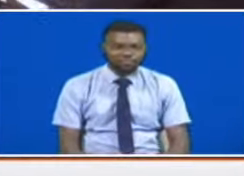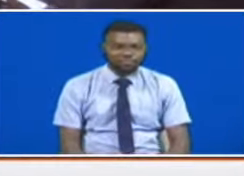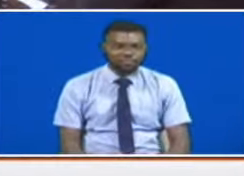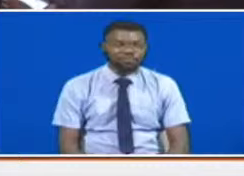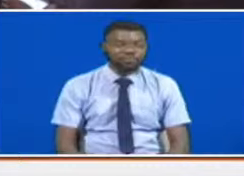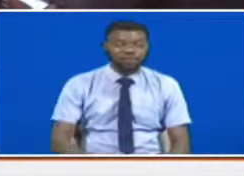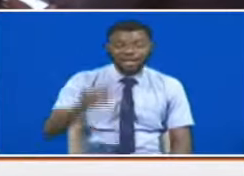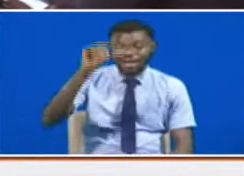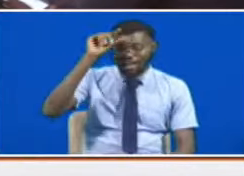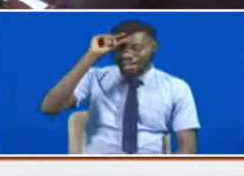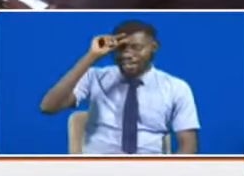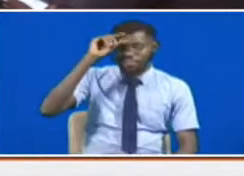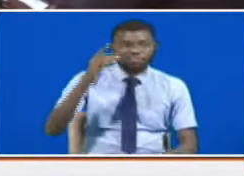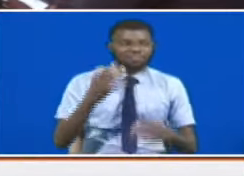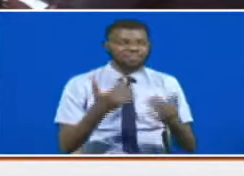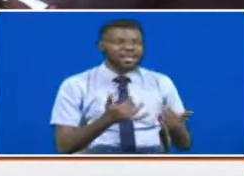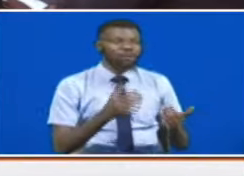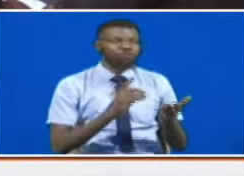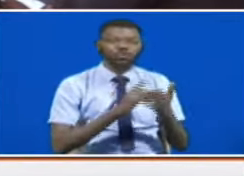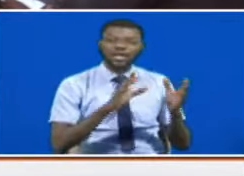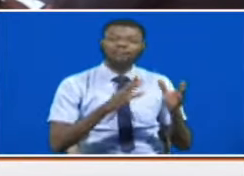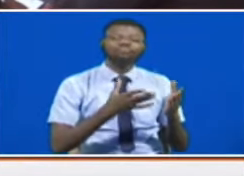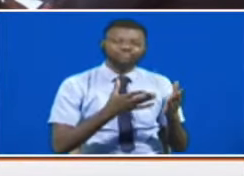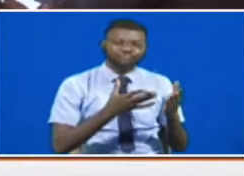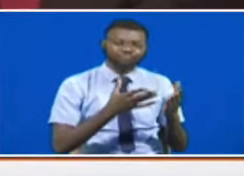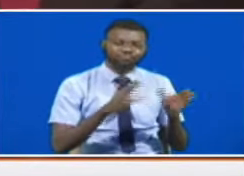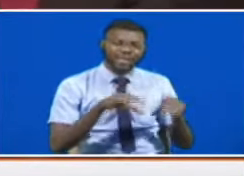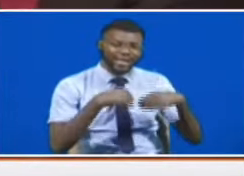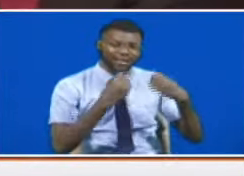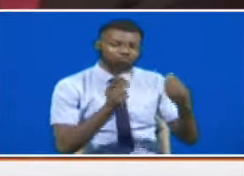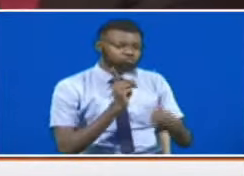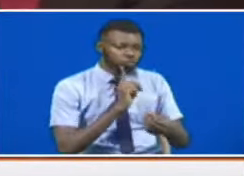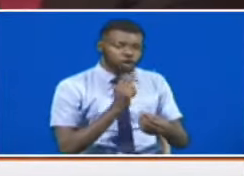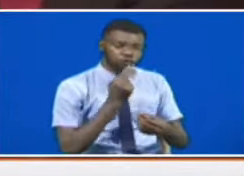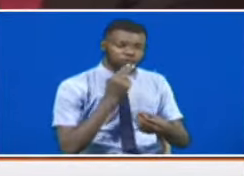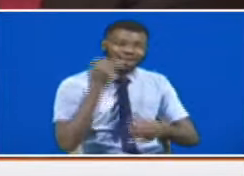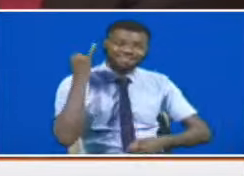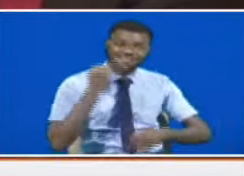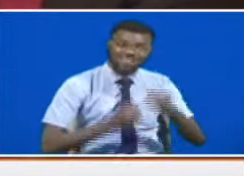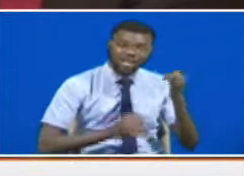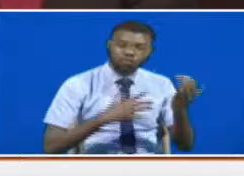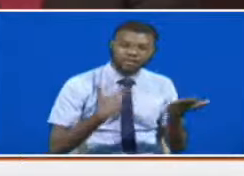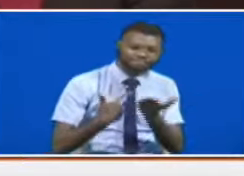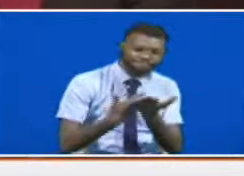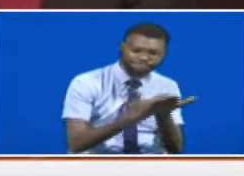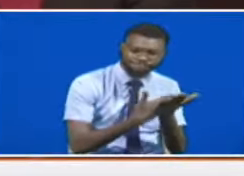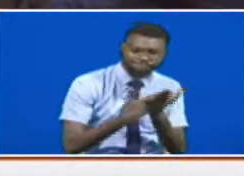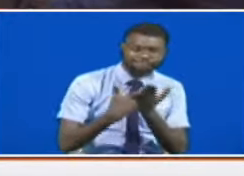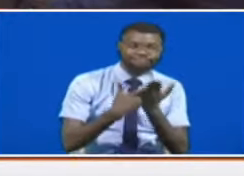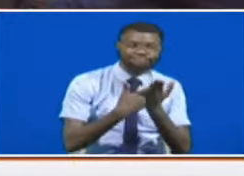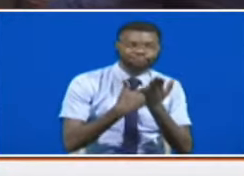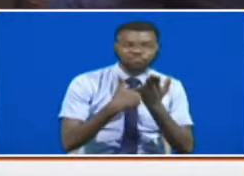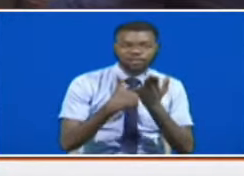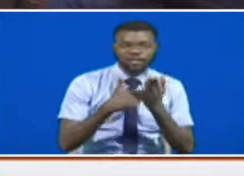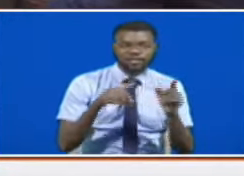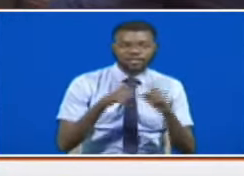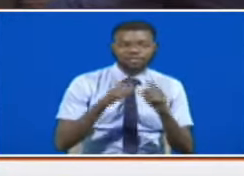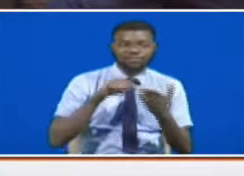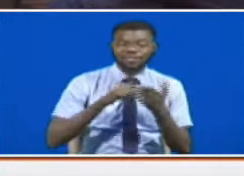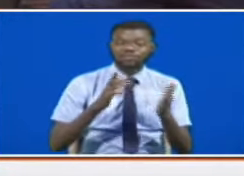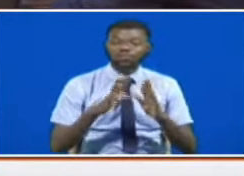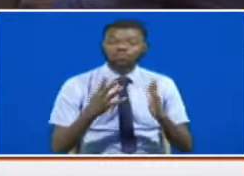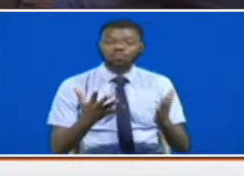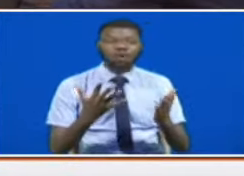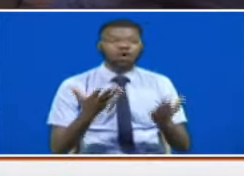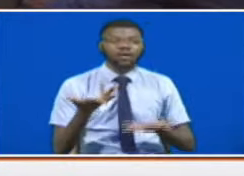The government has given doctors up to Tuesday to conclude the discussions and give a way forward to the ongoing strike, insisting that the